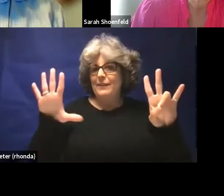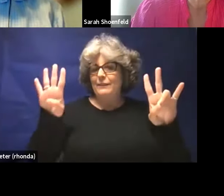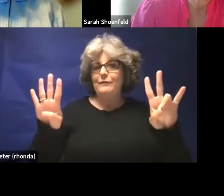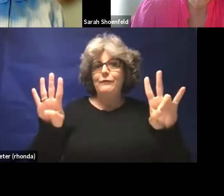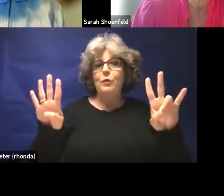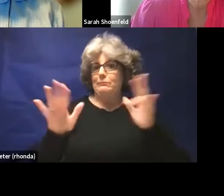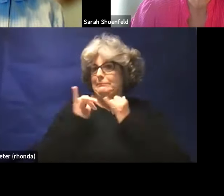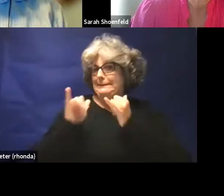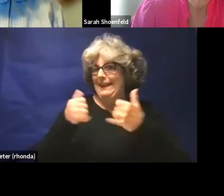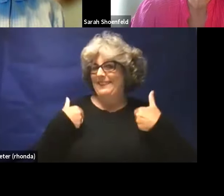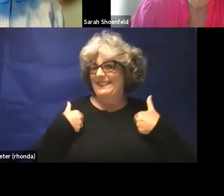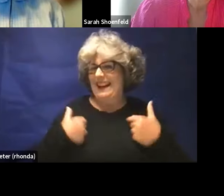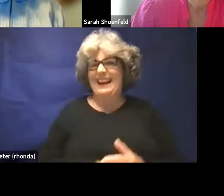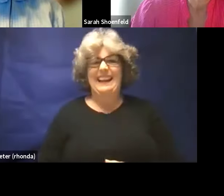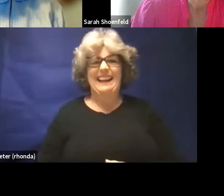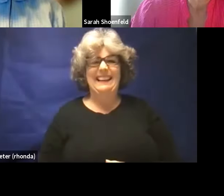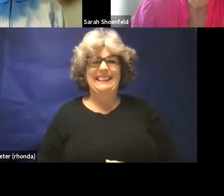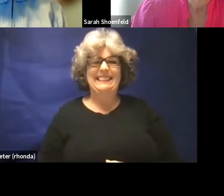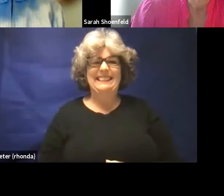1954, but so was I.